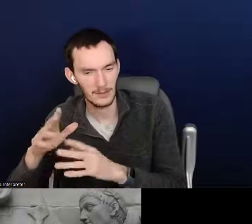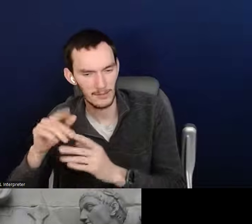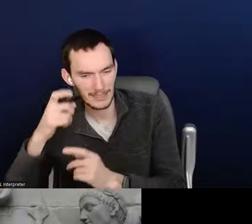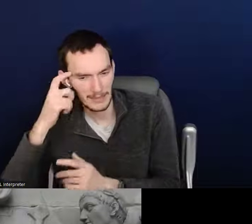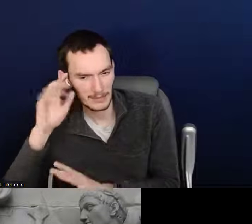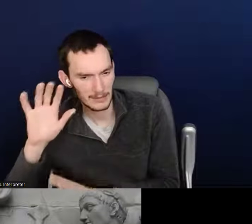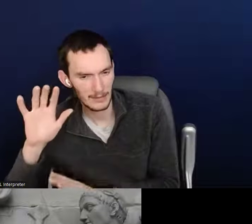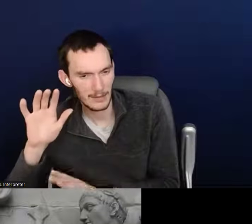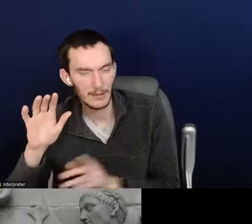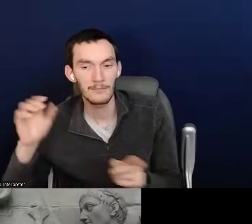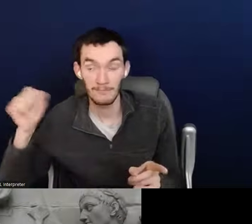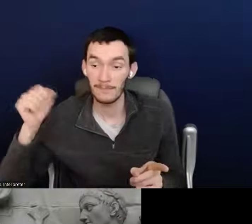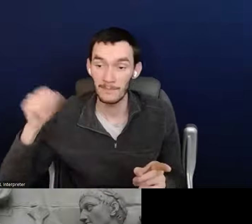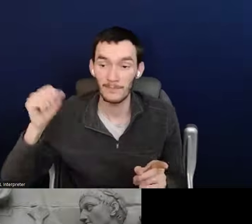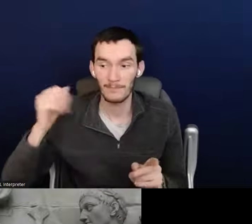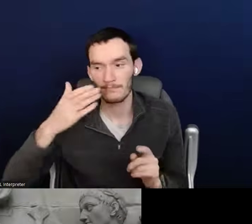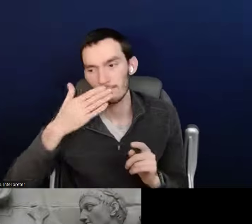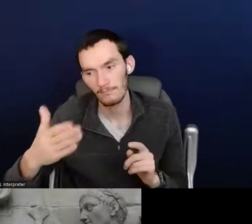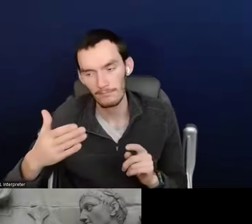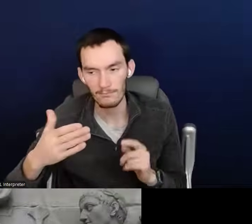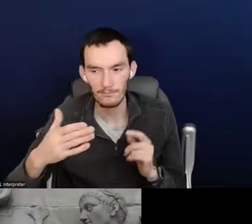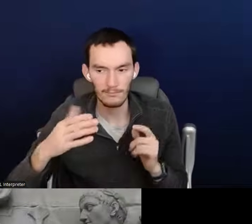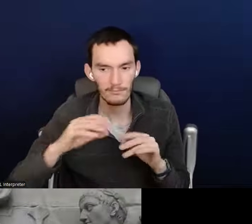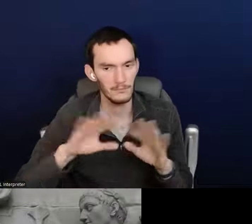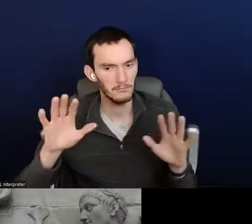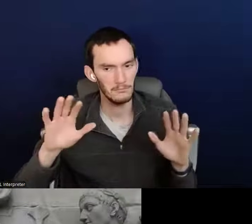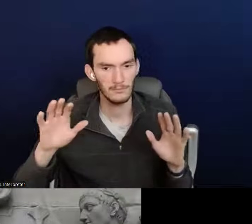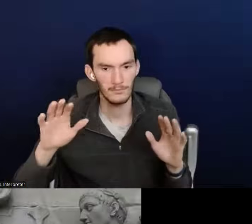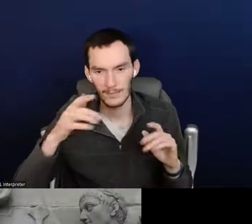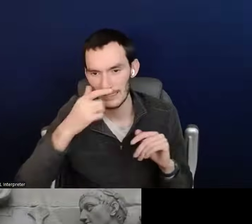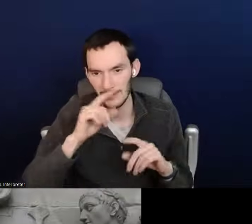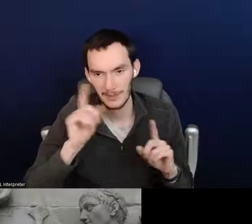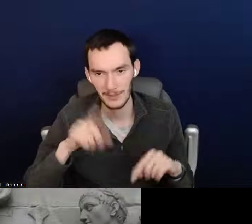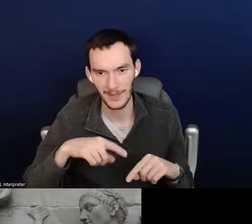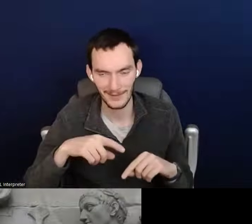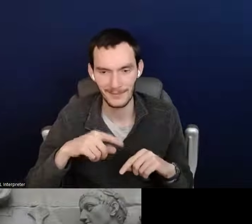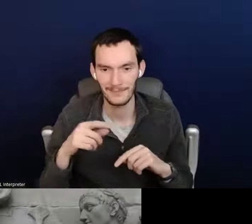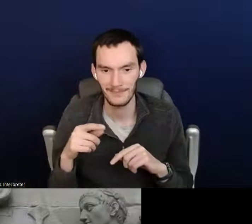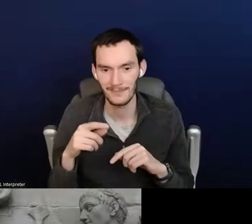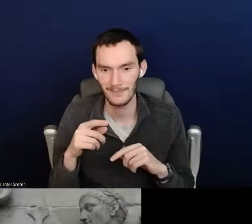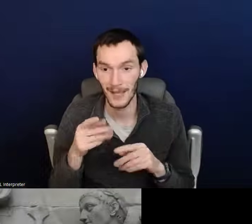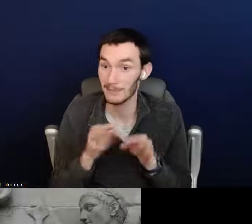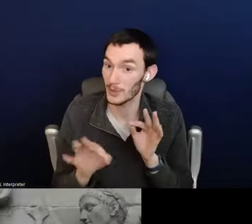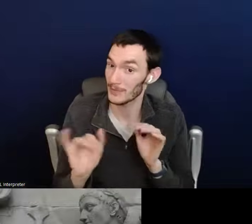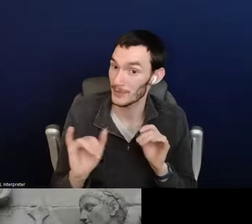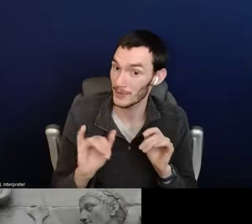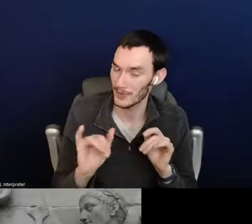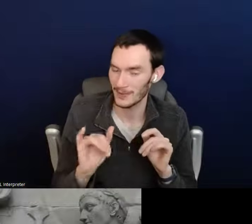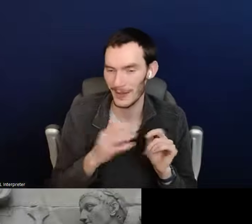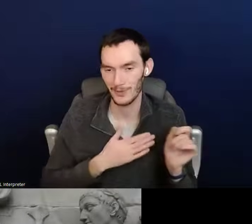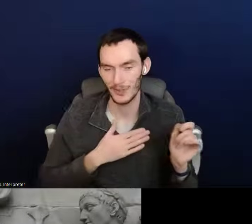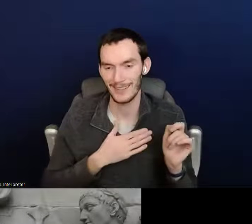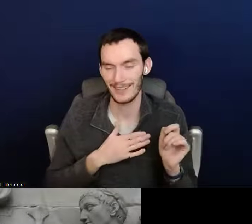sense? Yes, it does. Thank you. That was a very interesting response, a very and brief too, which I